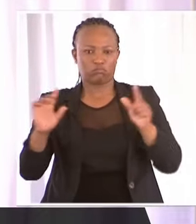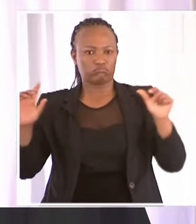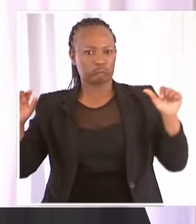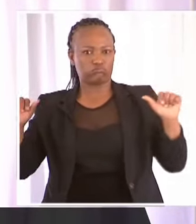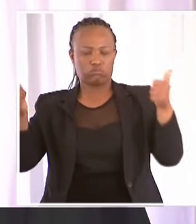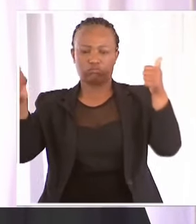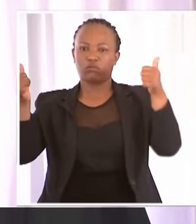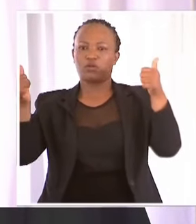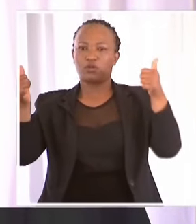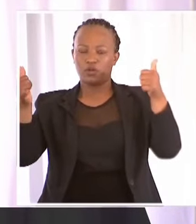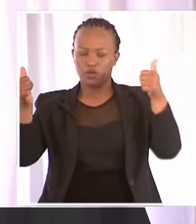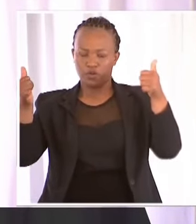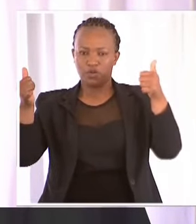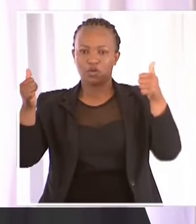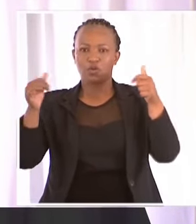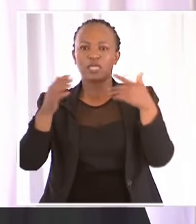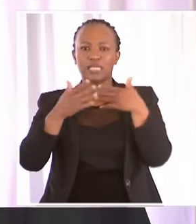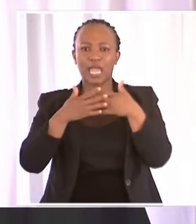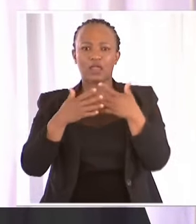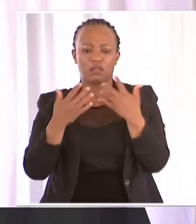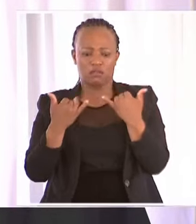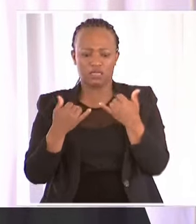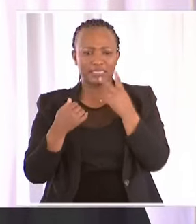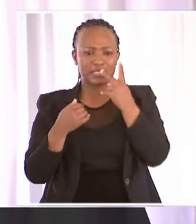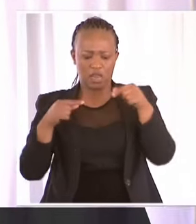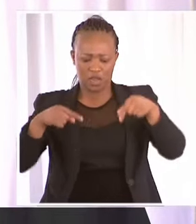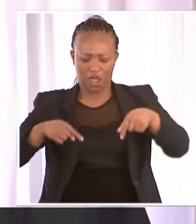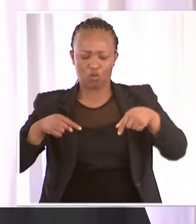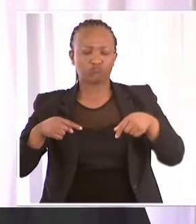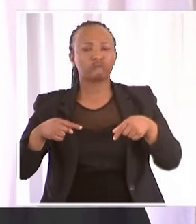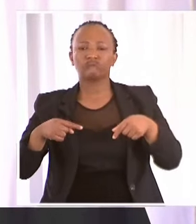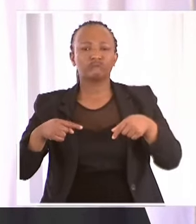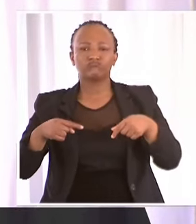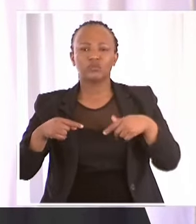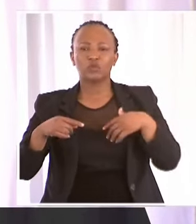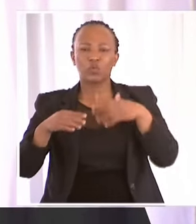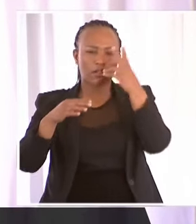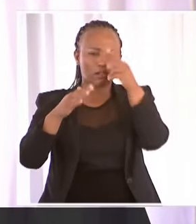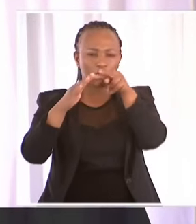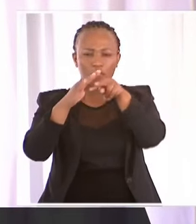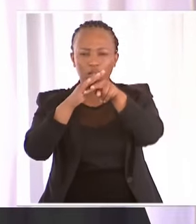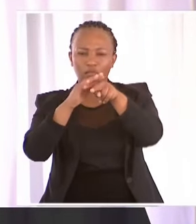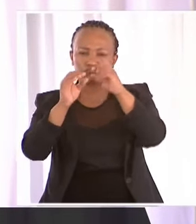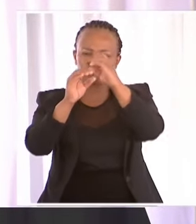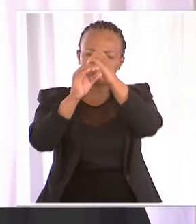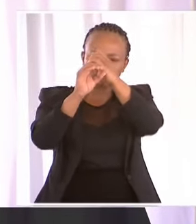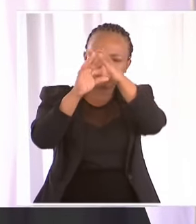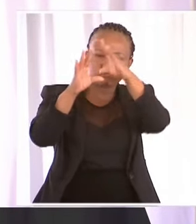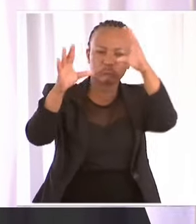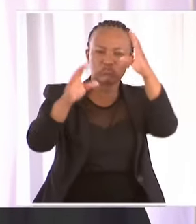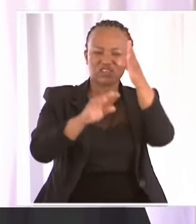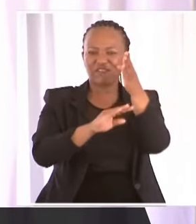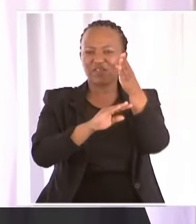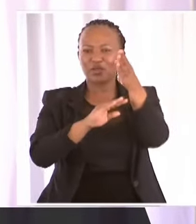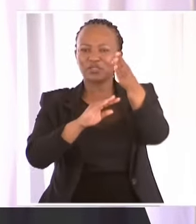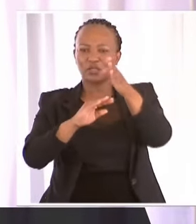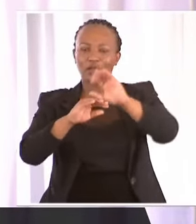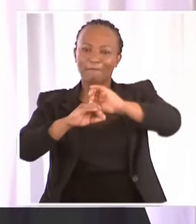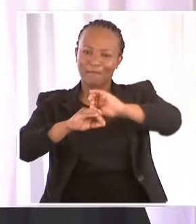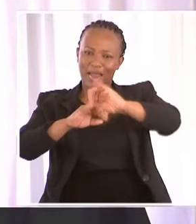to see beyond the status quo and to envision a future that was